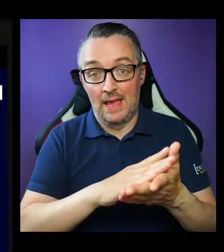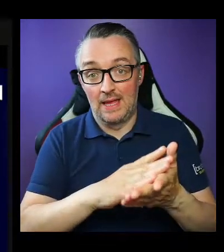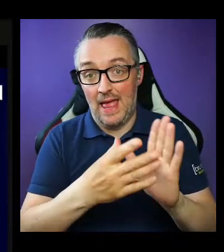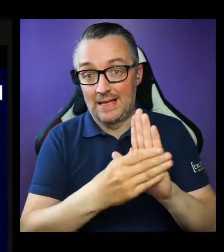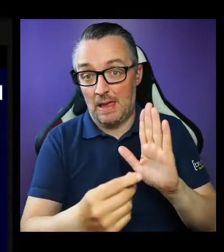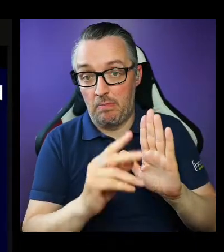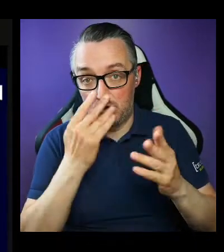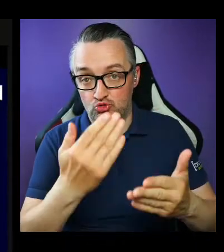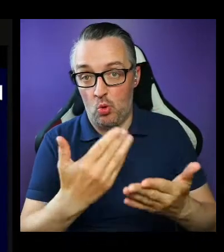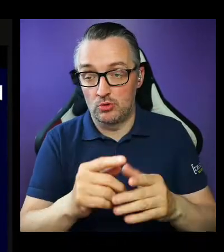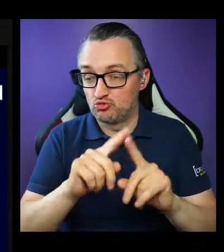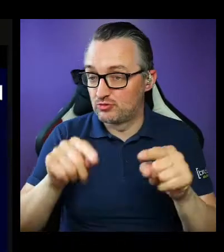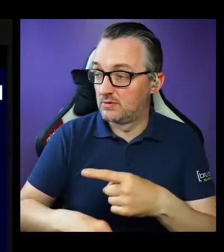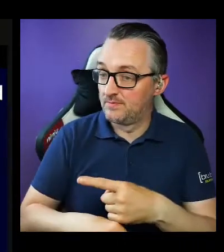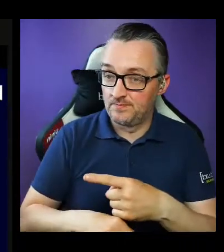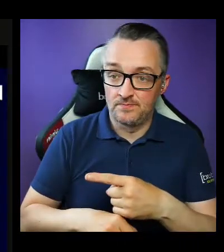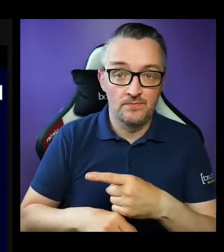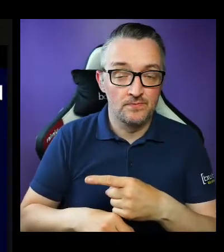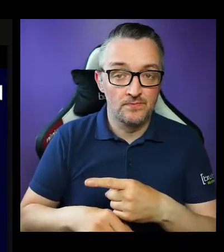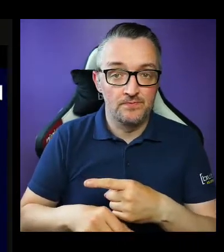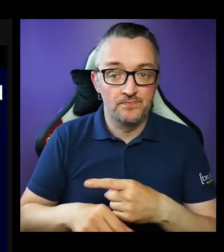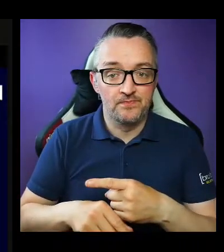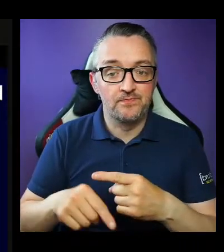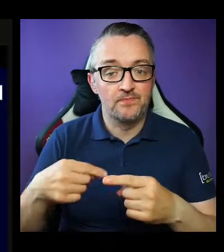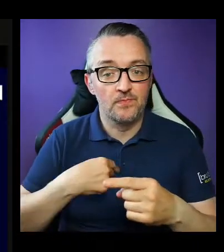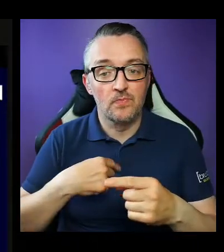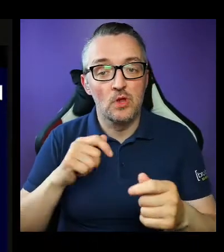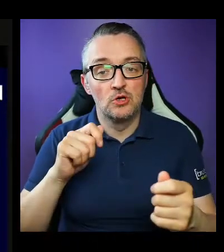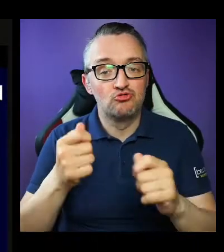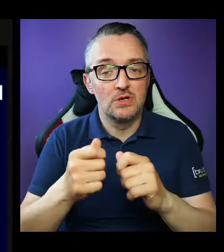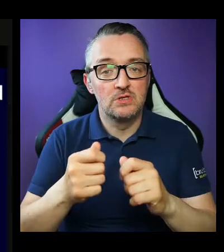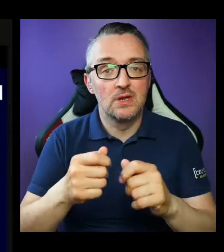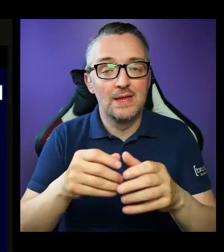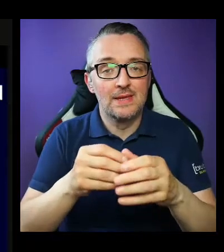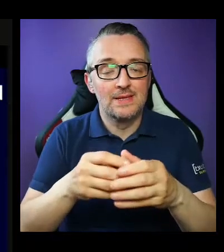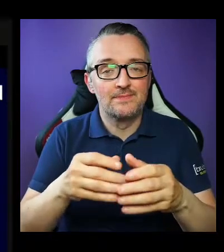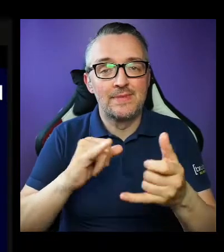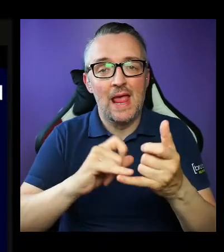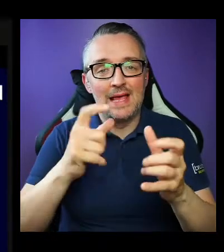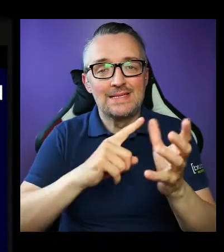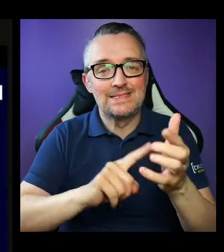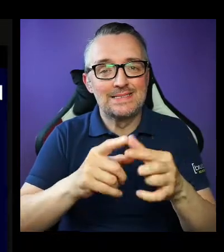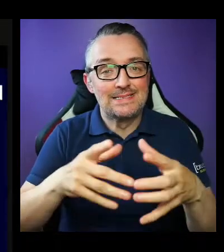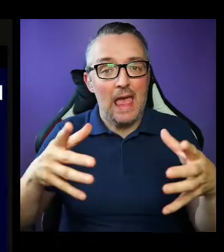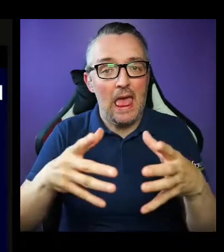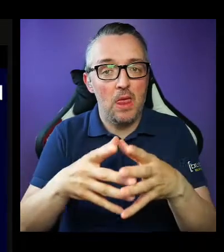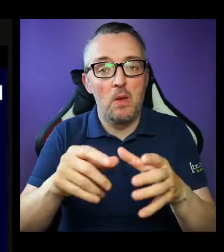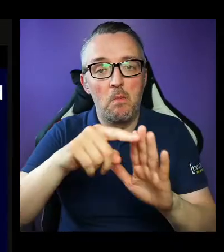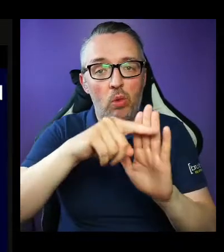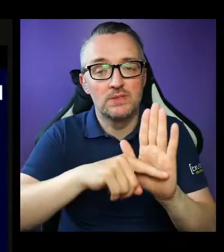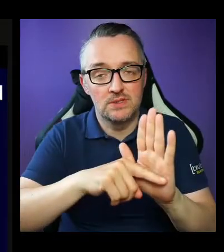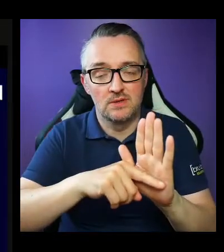screenshot that I took was actually us changing the auto-scaling policy of DynamoDB,